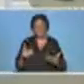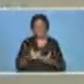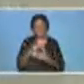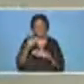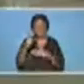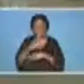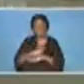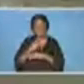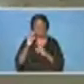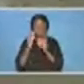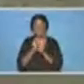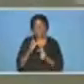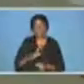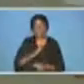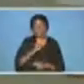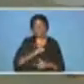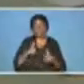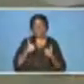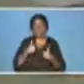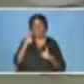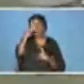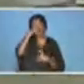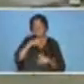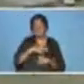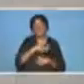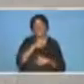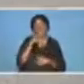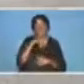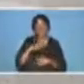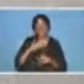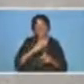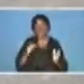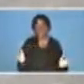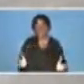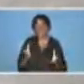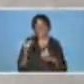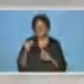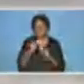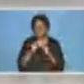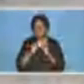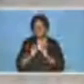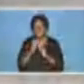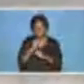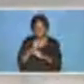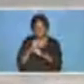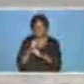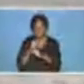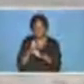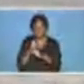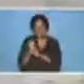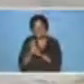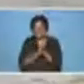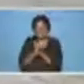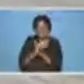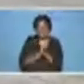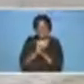men and women. I just want to encourage them to continue to hold on to the zeal, those Defense Force core values